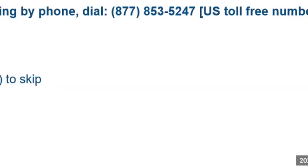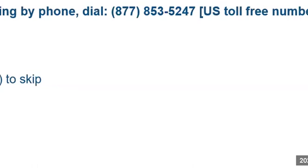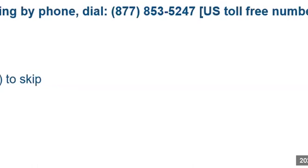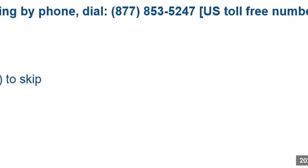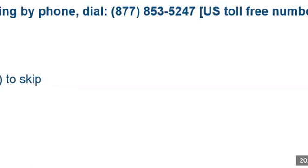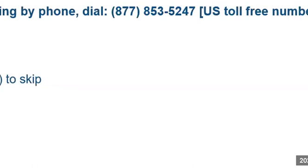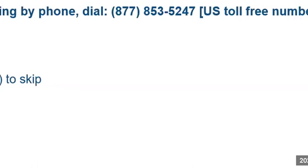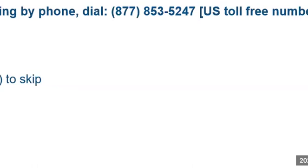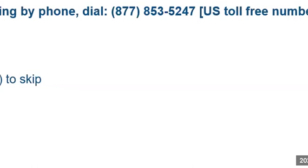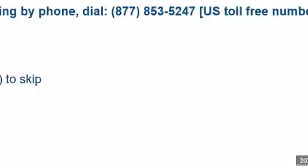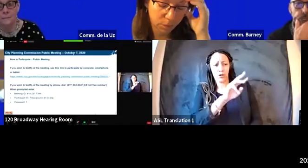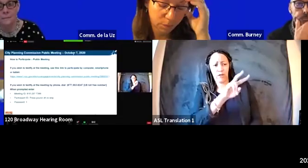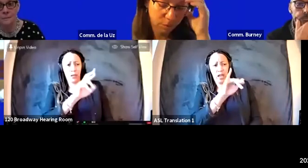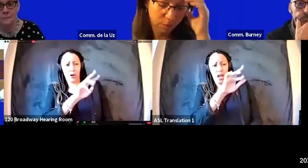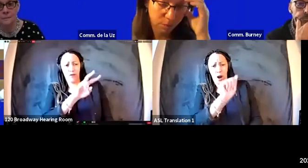Mr. Vieira,